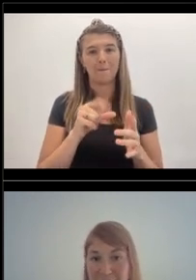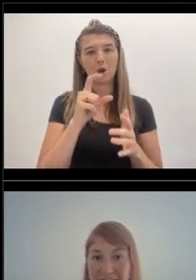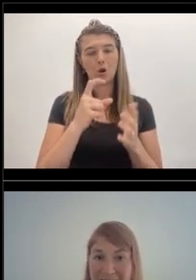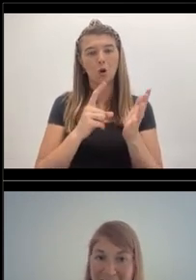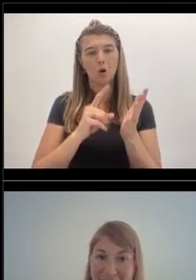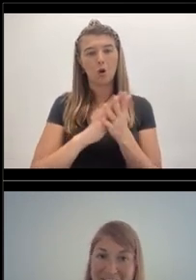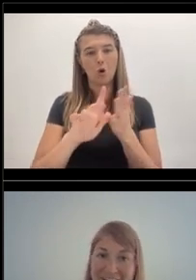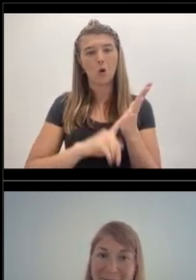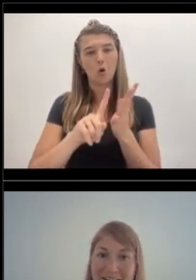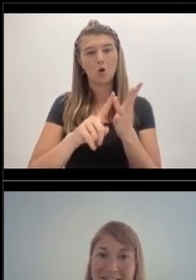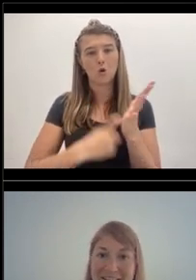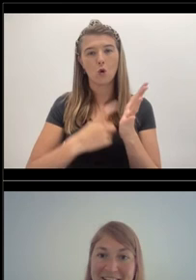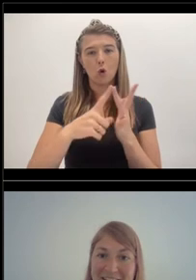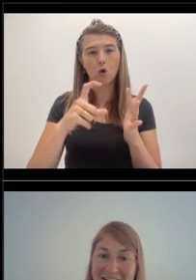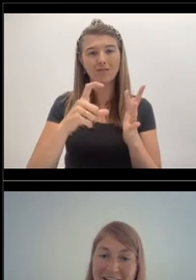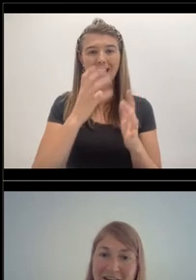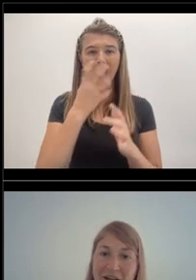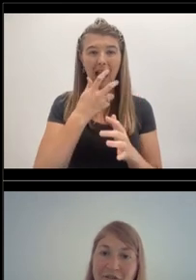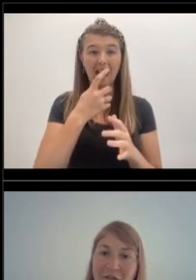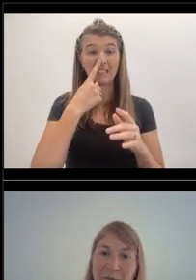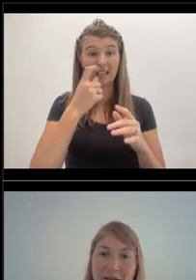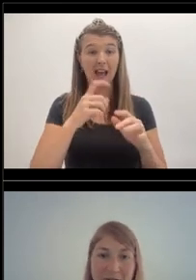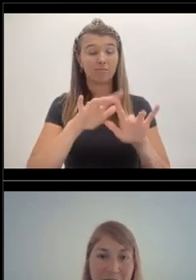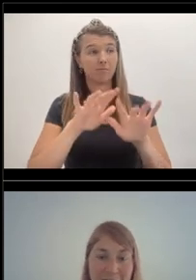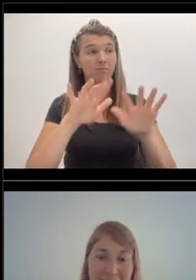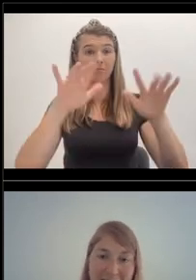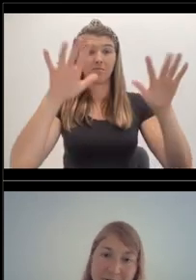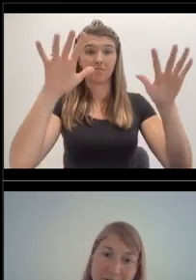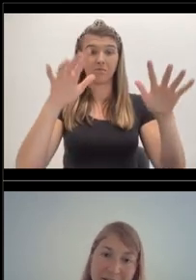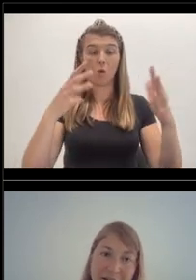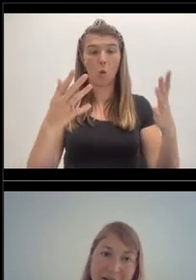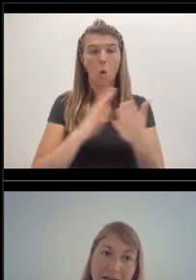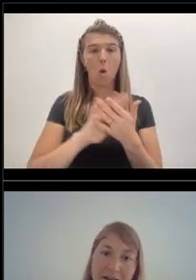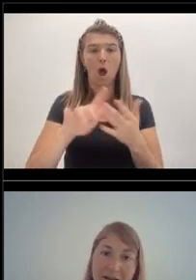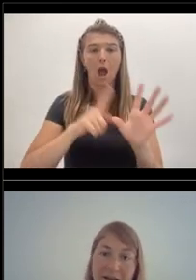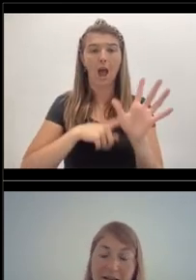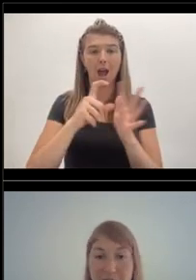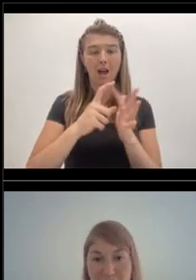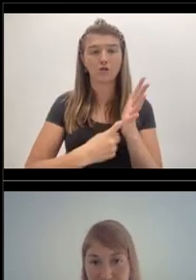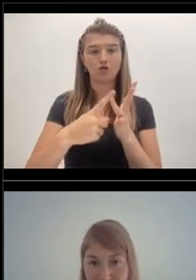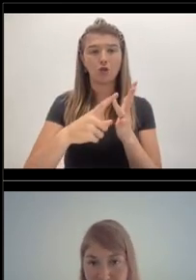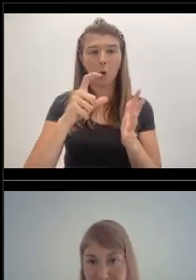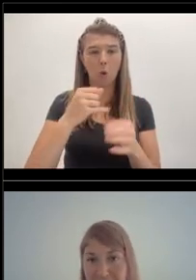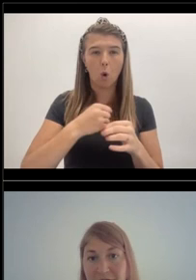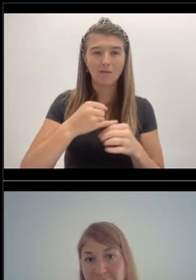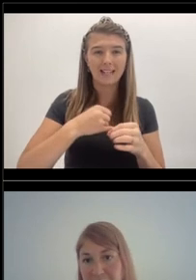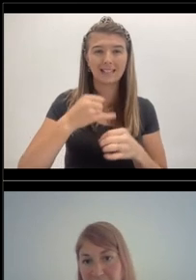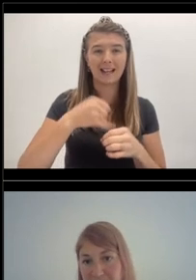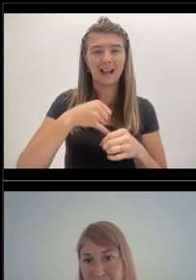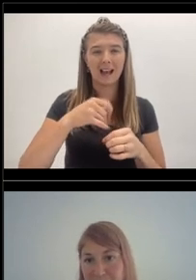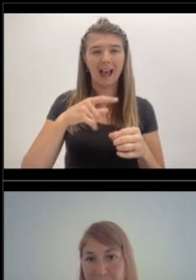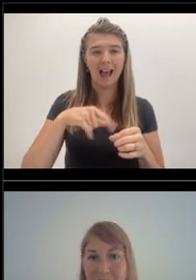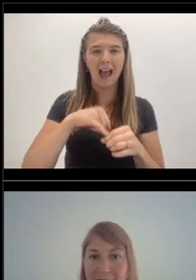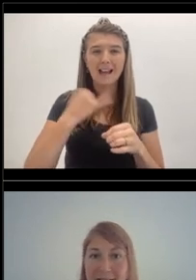of course is very bad, and it can form hydrochloric acid, which can lead to corrosion in the